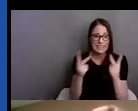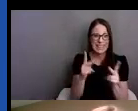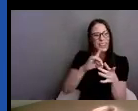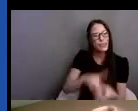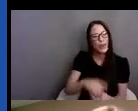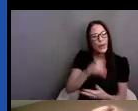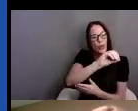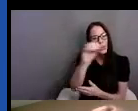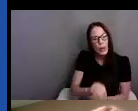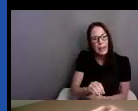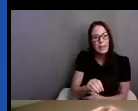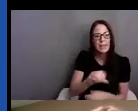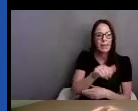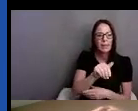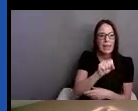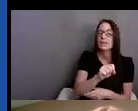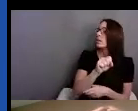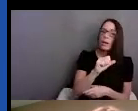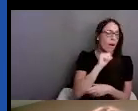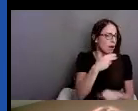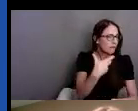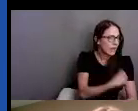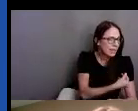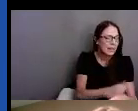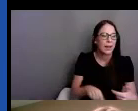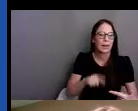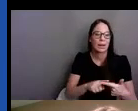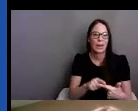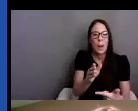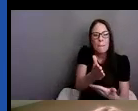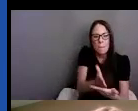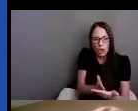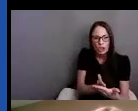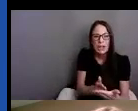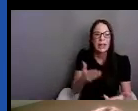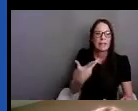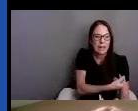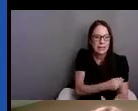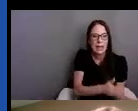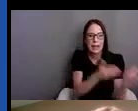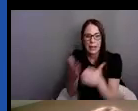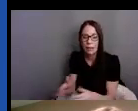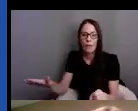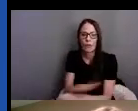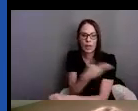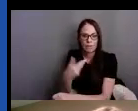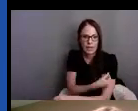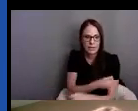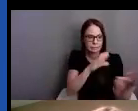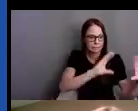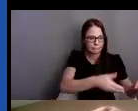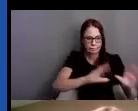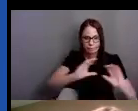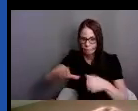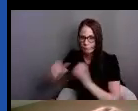cases among unvaccinated individuals, partially vaccinated individuals, and fully vaccinated individuals. And we continue to see this clear